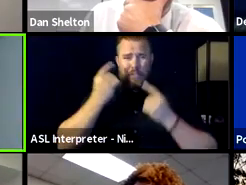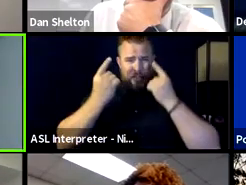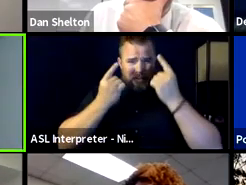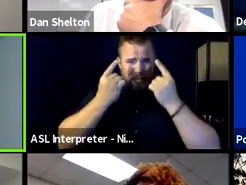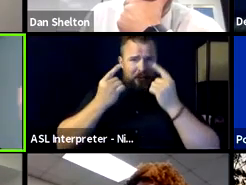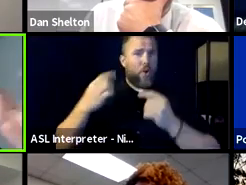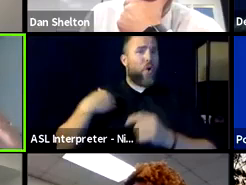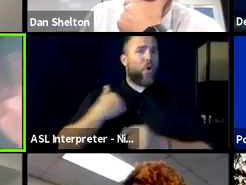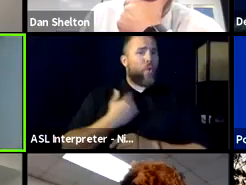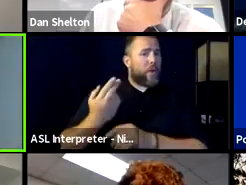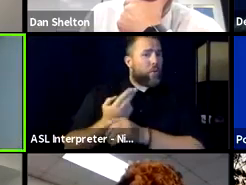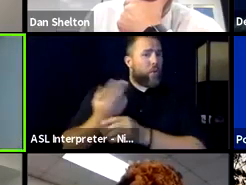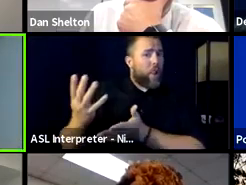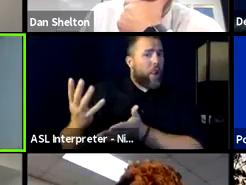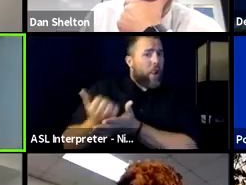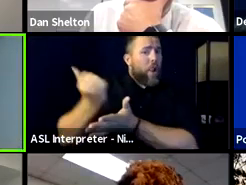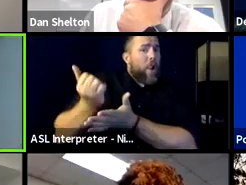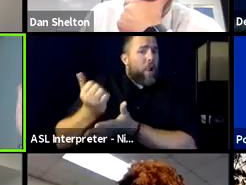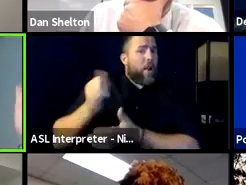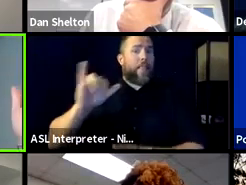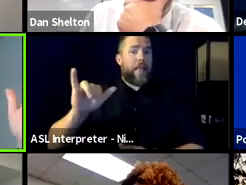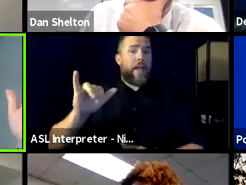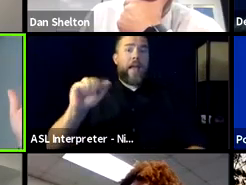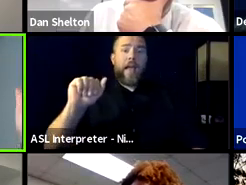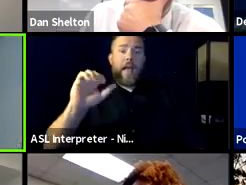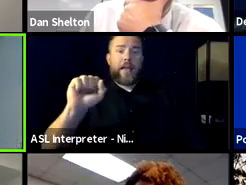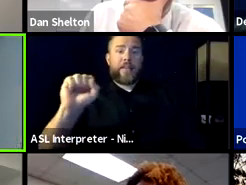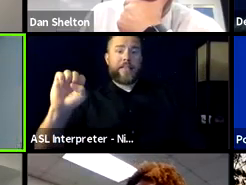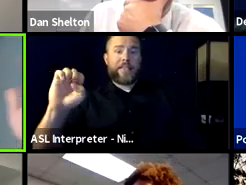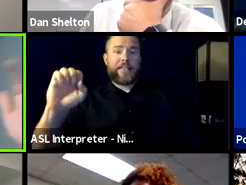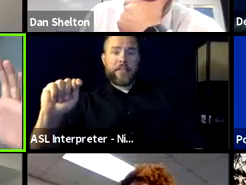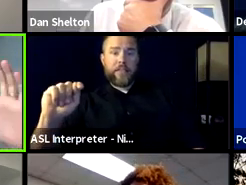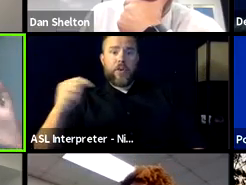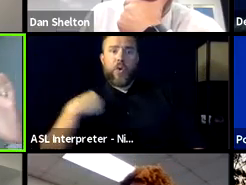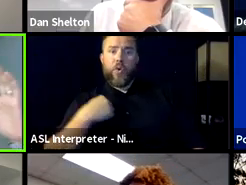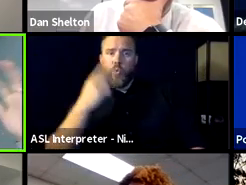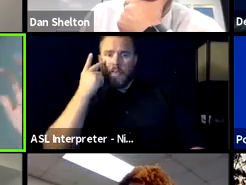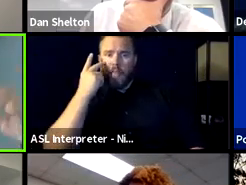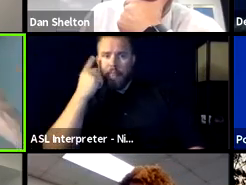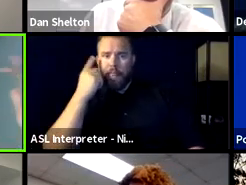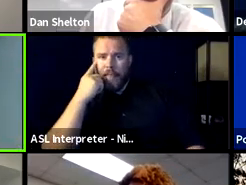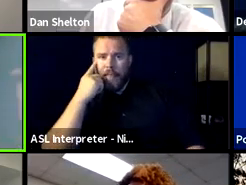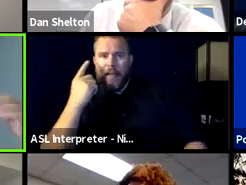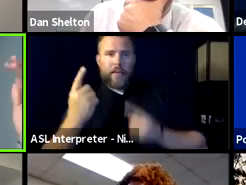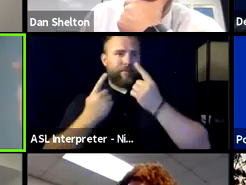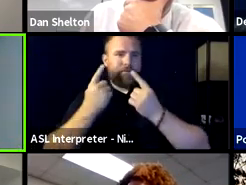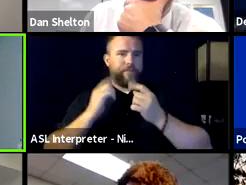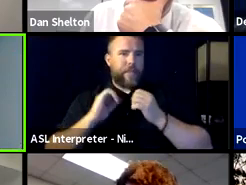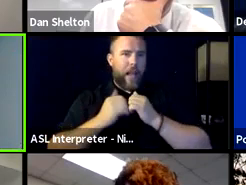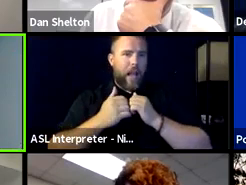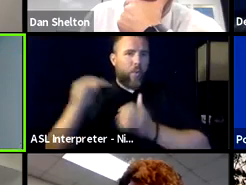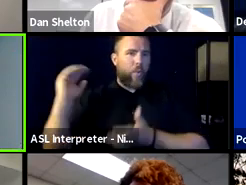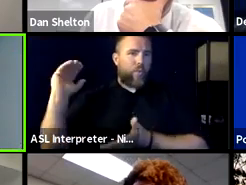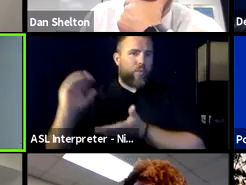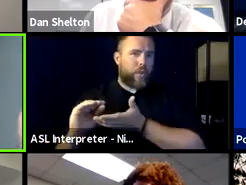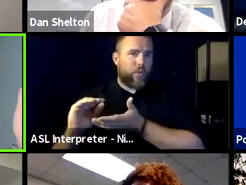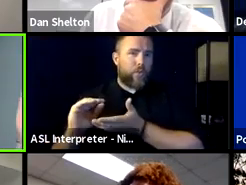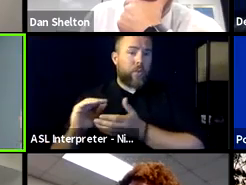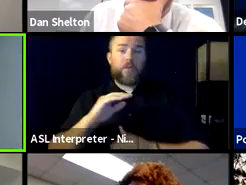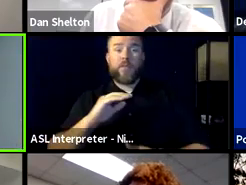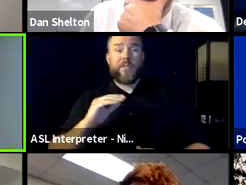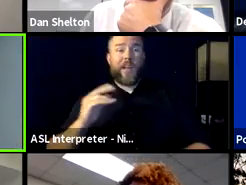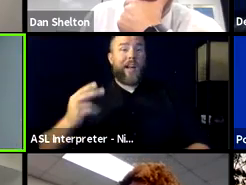asset and even working across school districts, however, to produce high